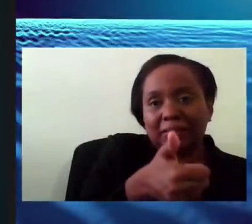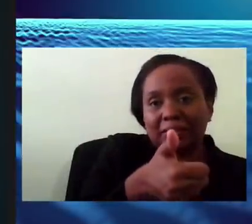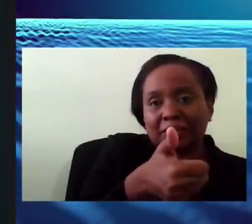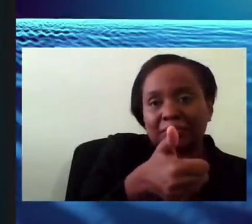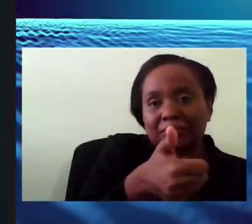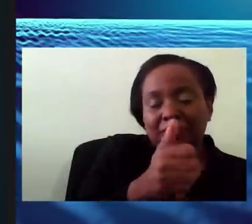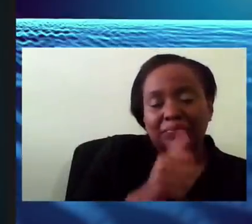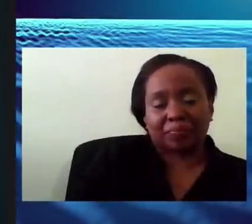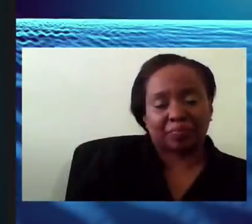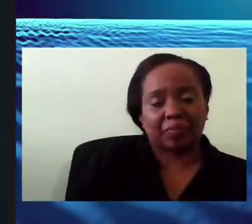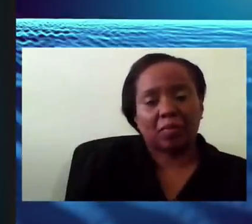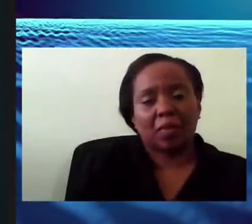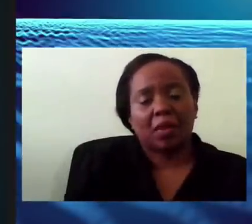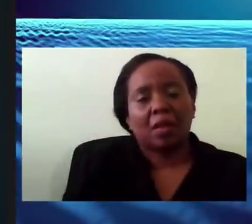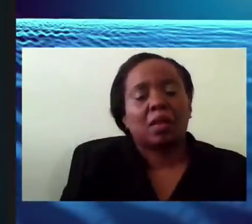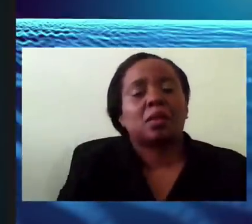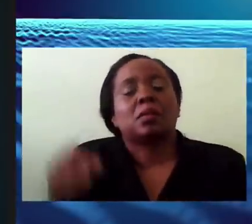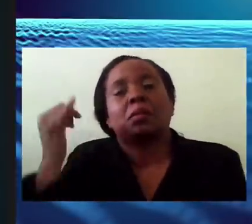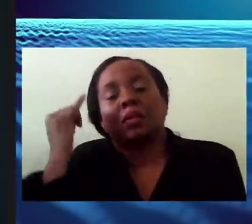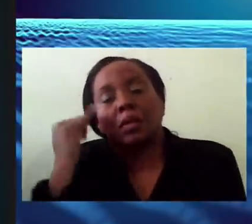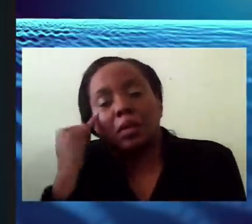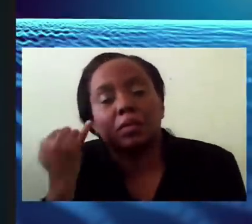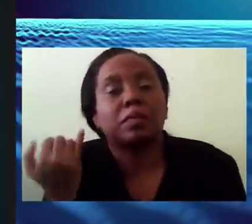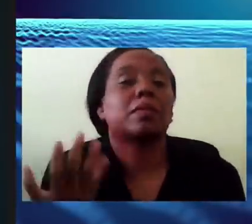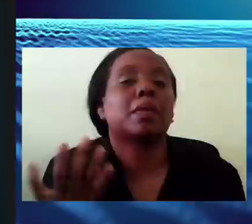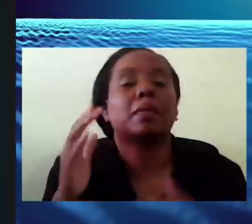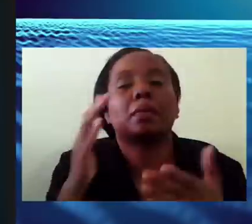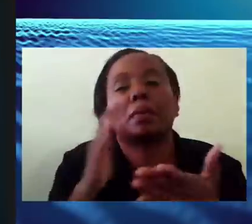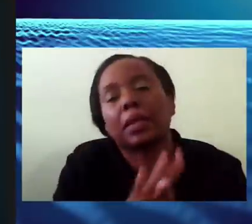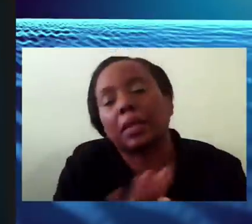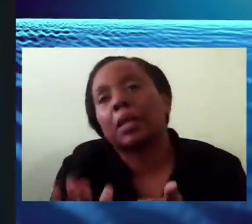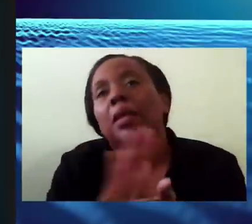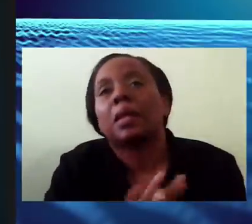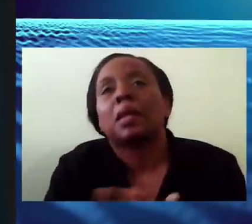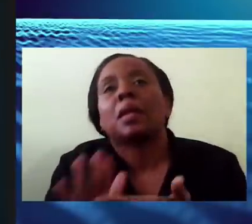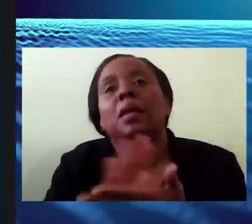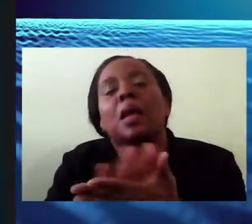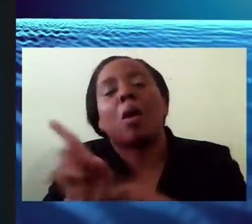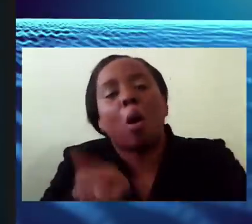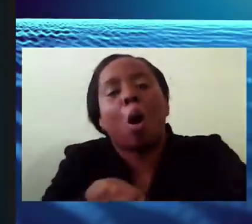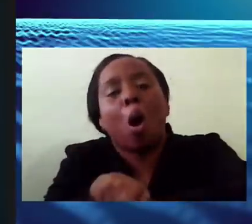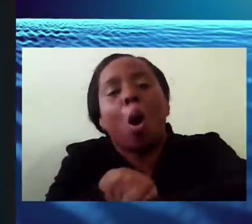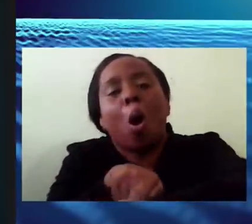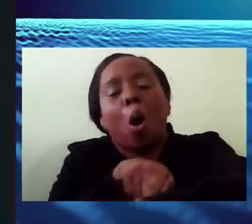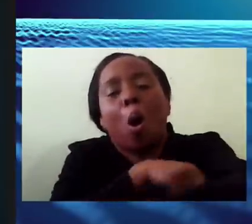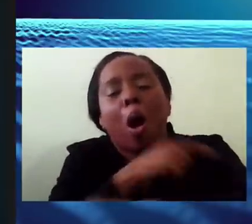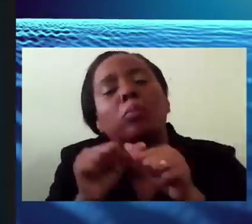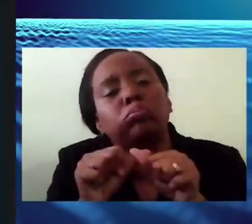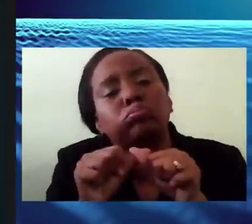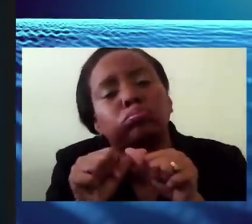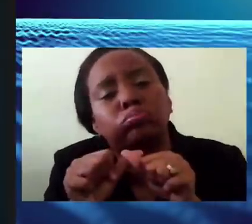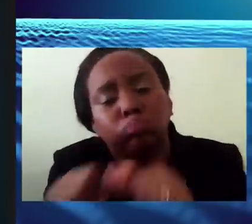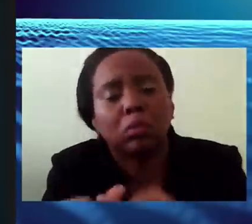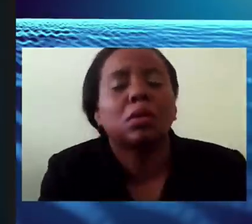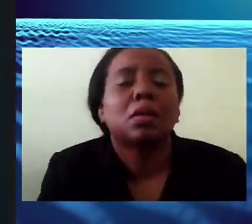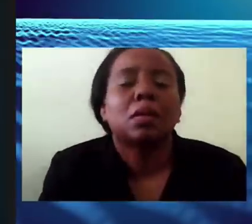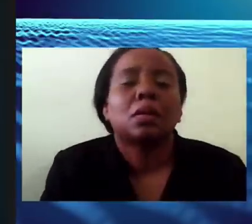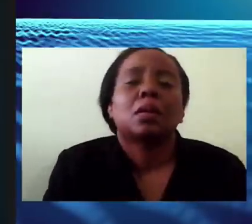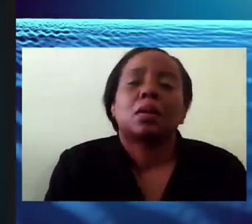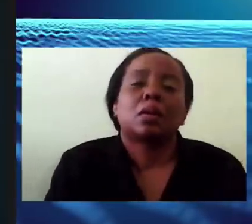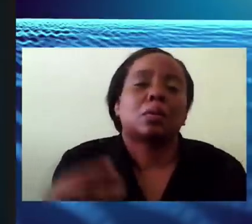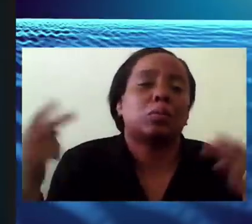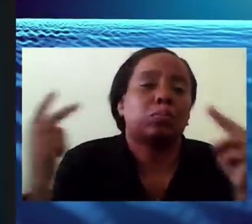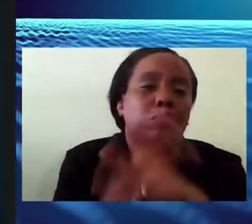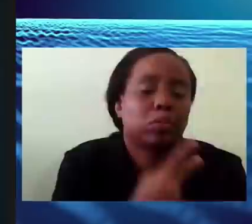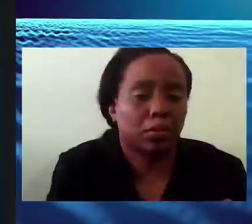roads and off of, out of our yards, is the longer we have to suffer with what we've been going through for the last week. So I'm asking Barbadians to take